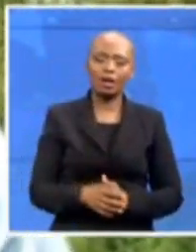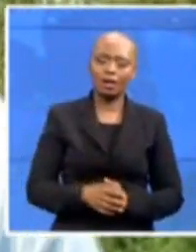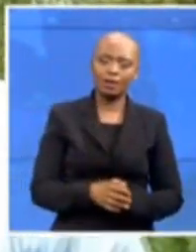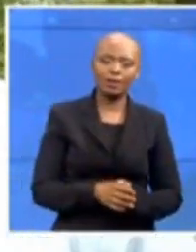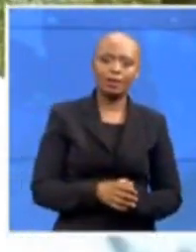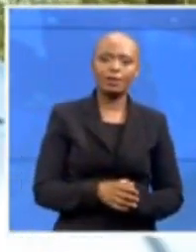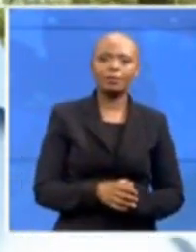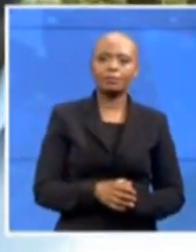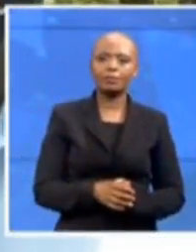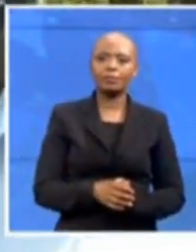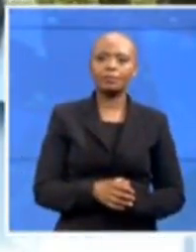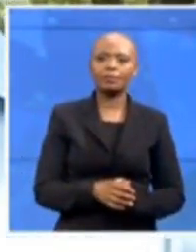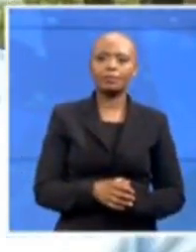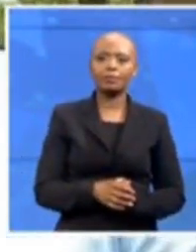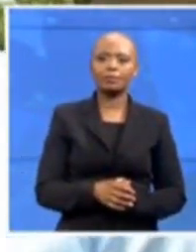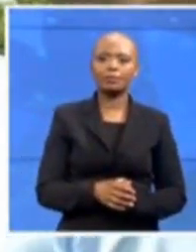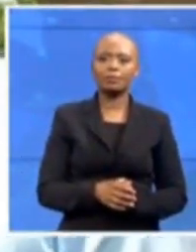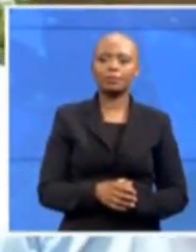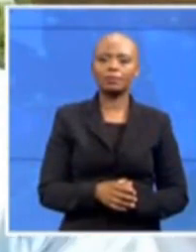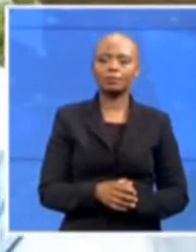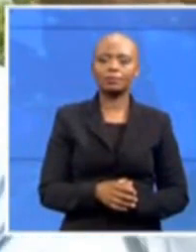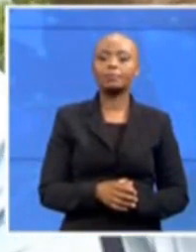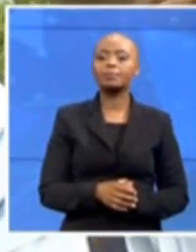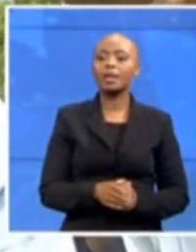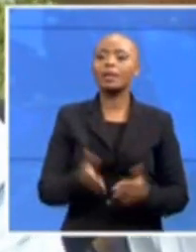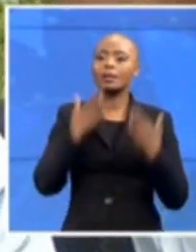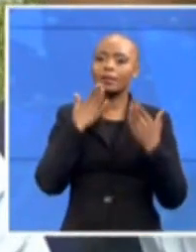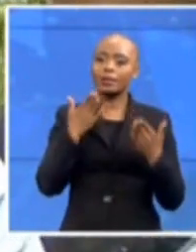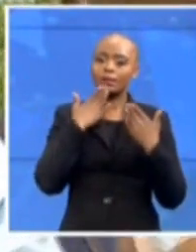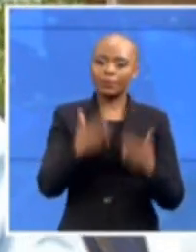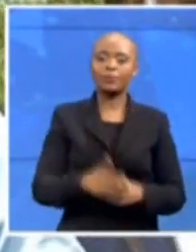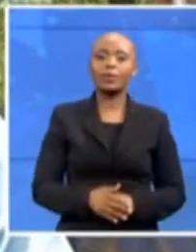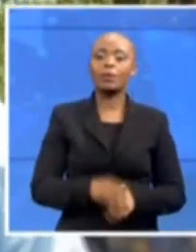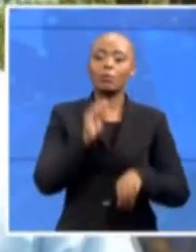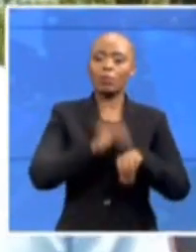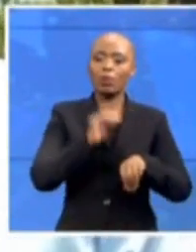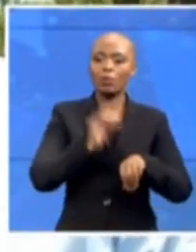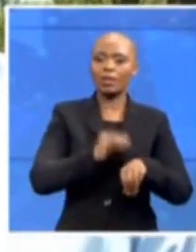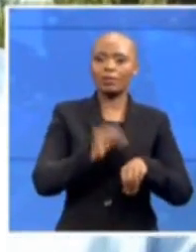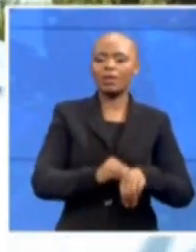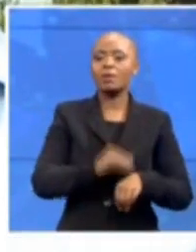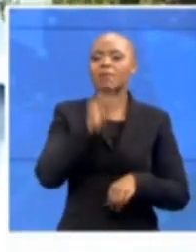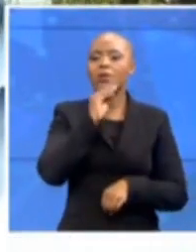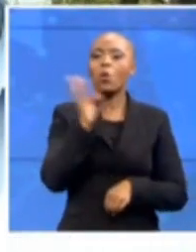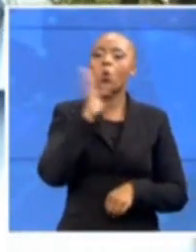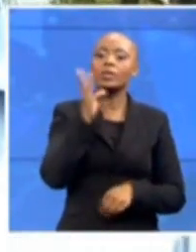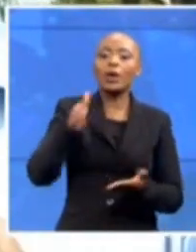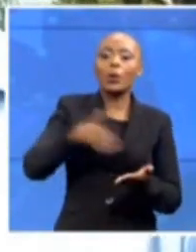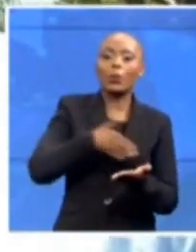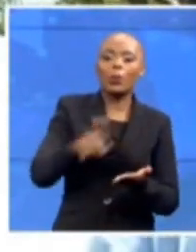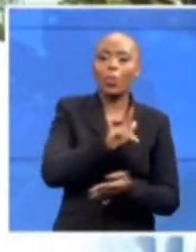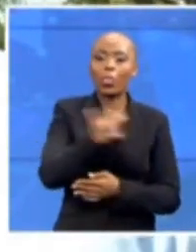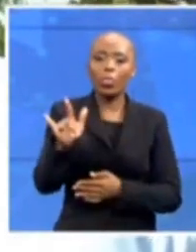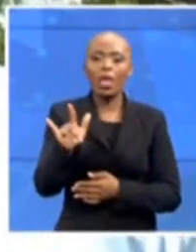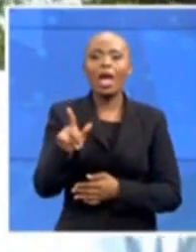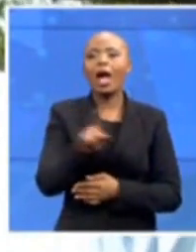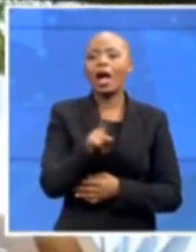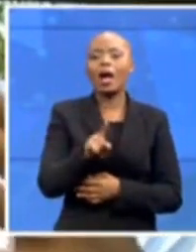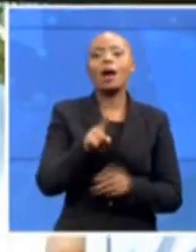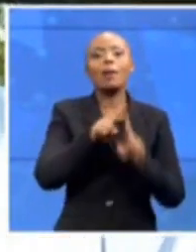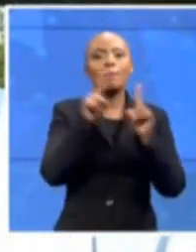Blaine. As we said before, the problem is not really lack of water. There are sprawling dams around these areas,